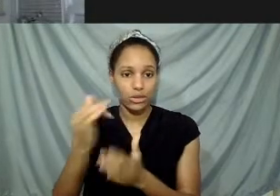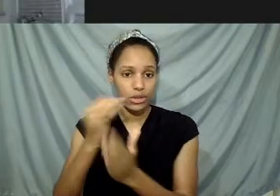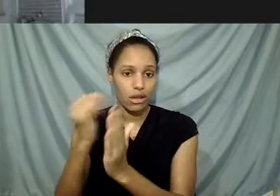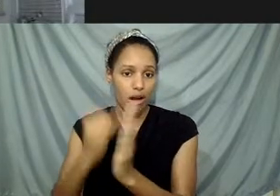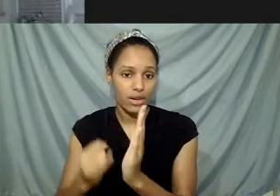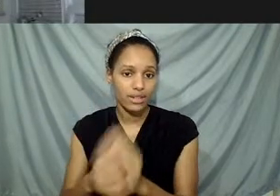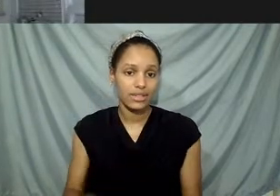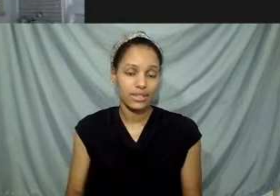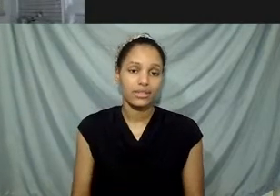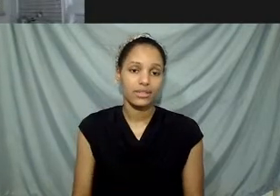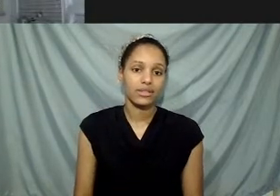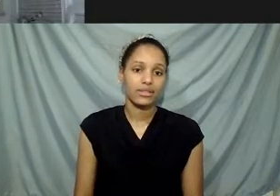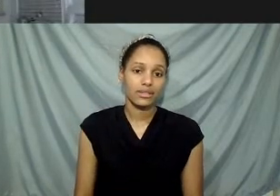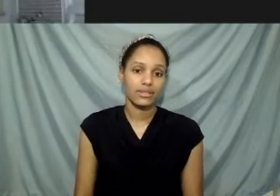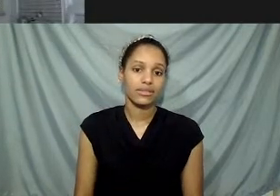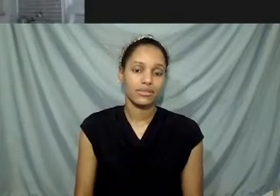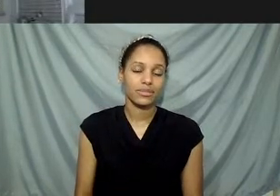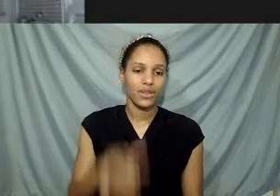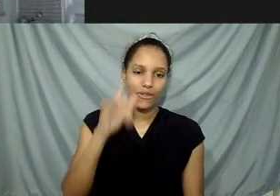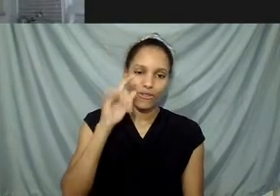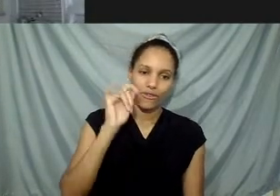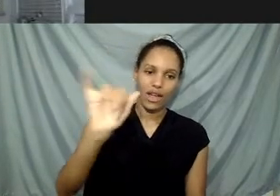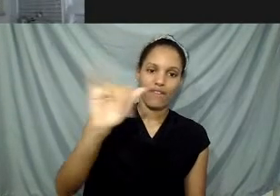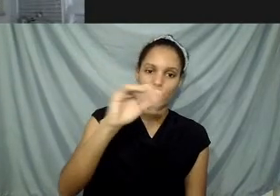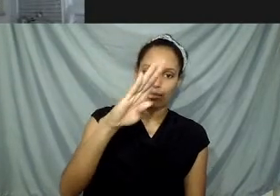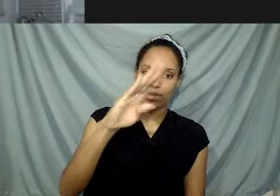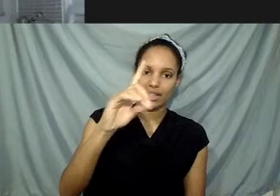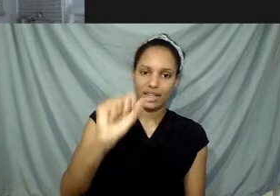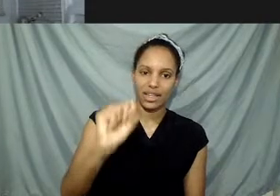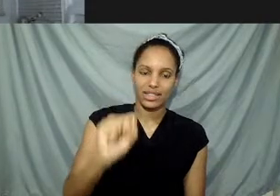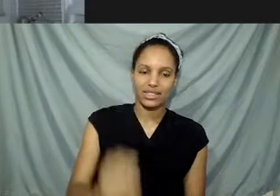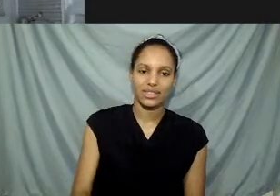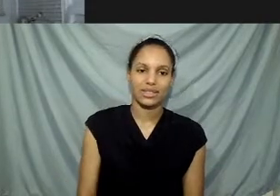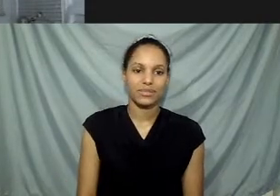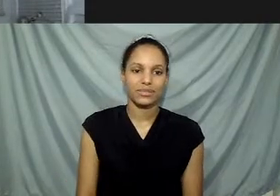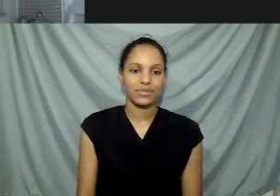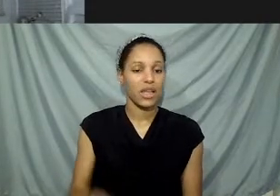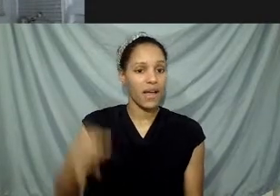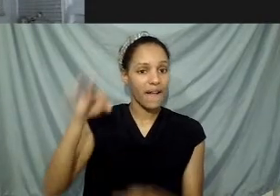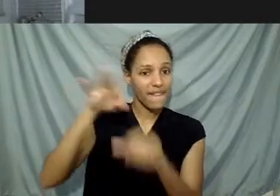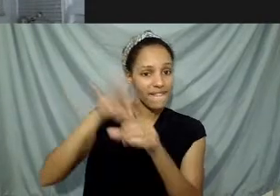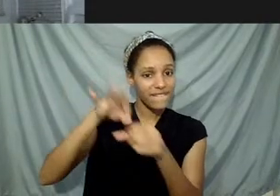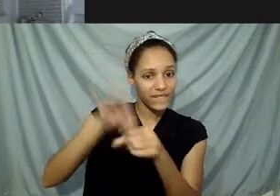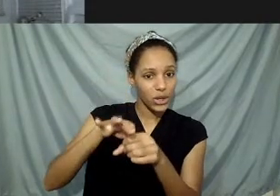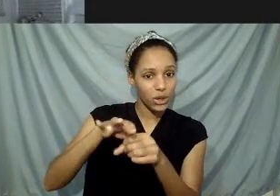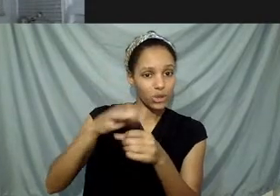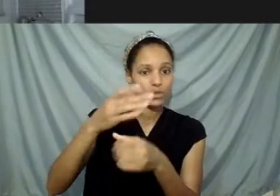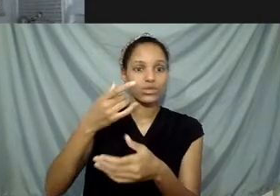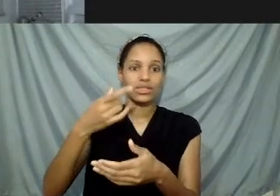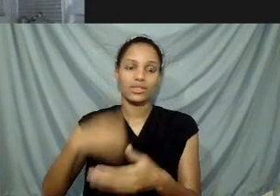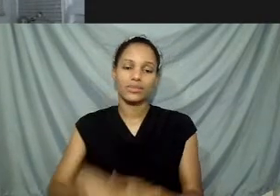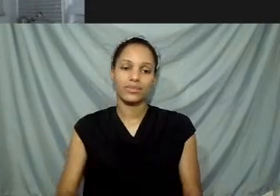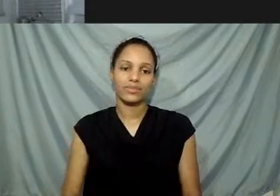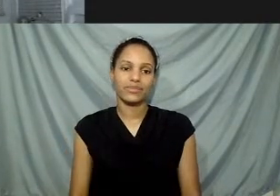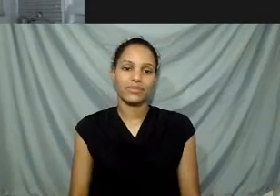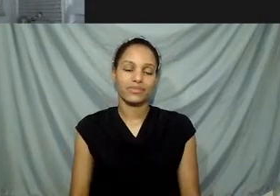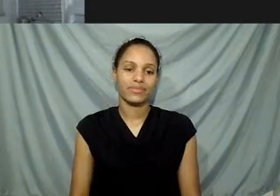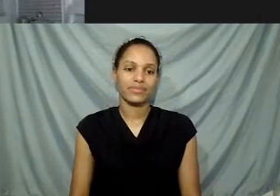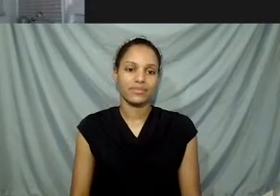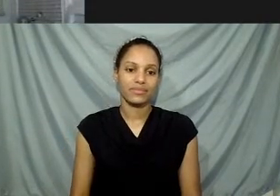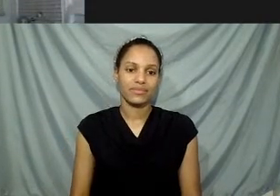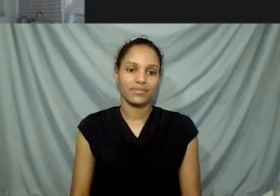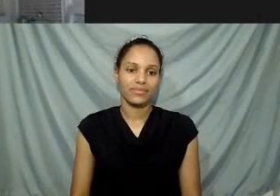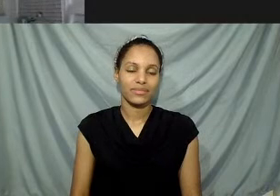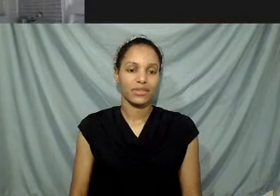Forever Black Dance Stories. Forever Black Dance Stories. Vote. next week. Yes.